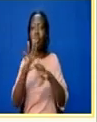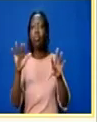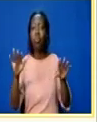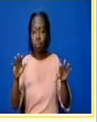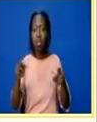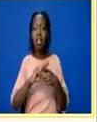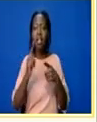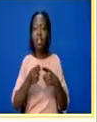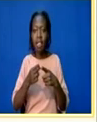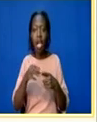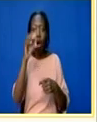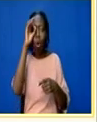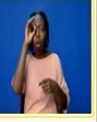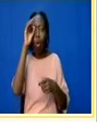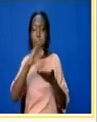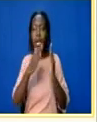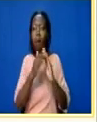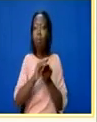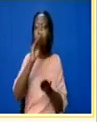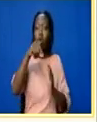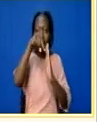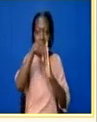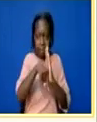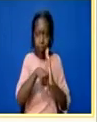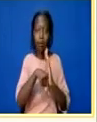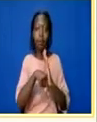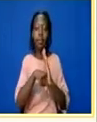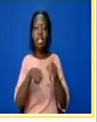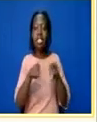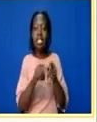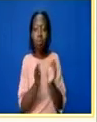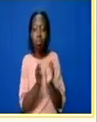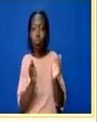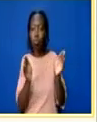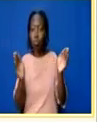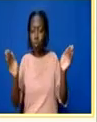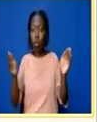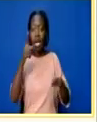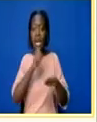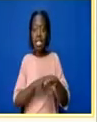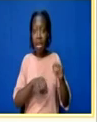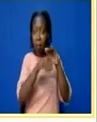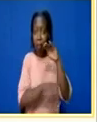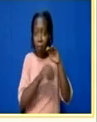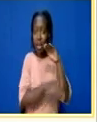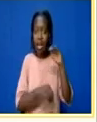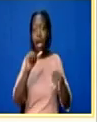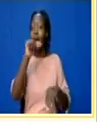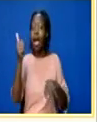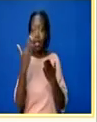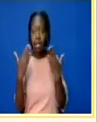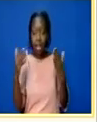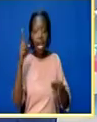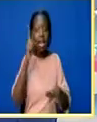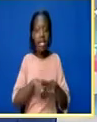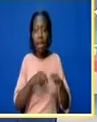in, caves it keeps in, on widening. Caves in. It widens. Yes. You see? Yeah. Because when you are mining, and also another fact, when you are mining,